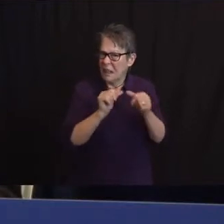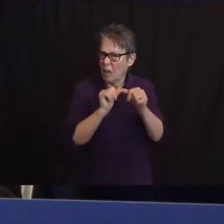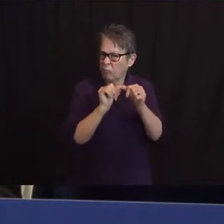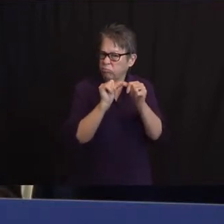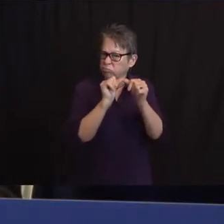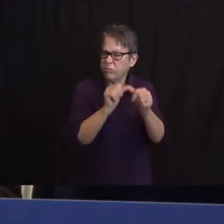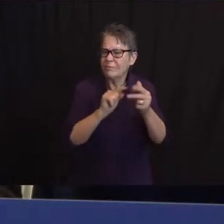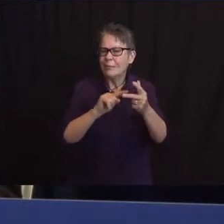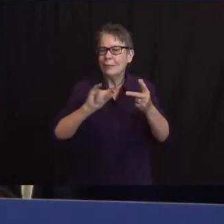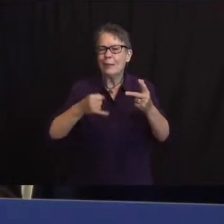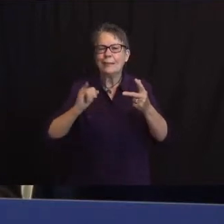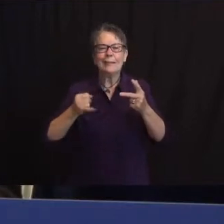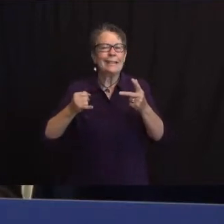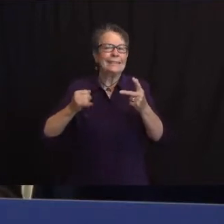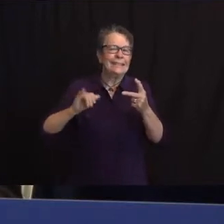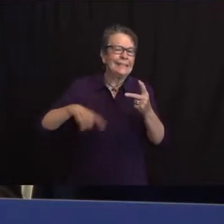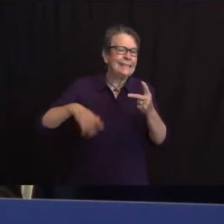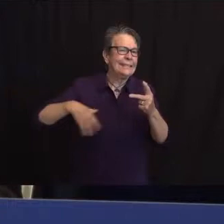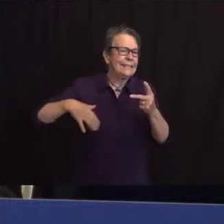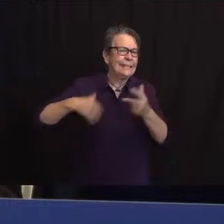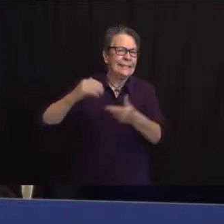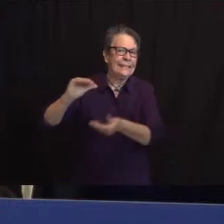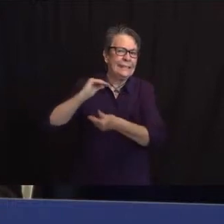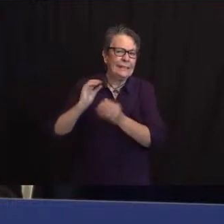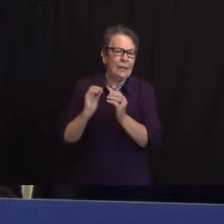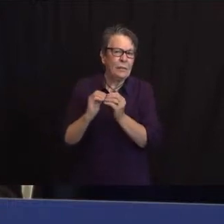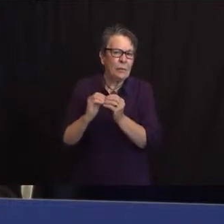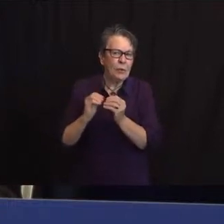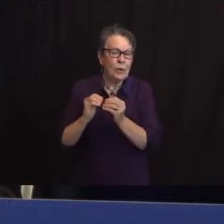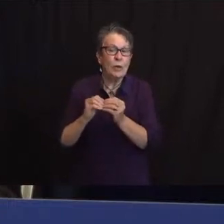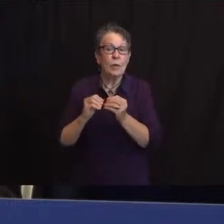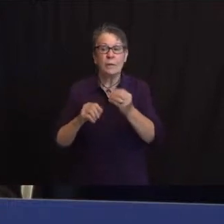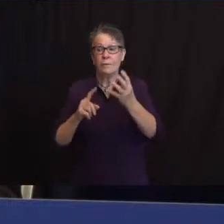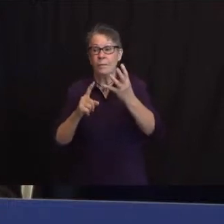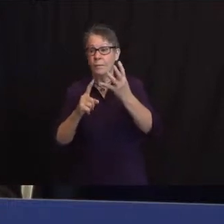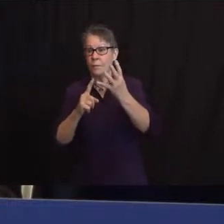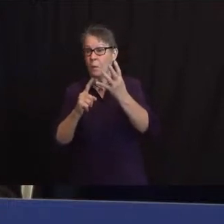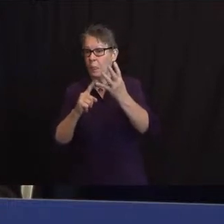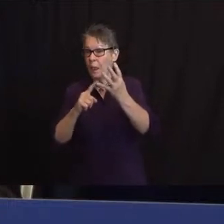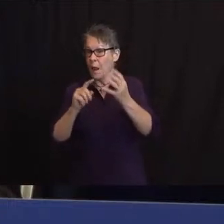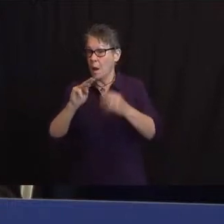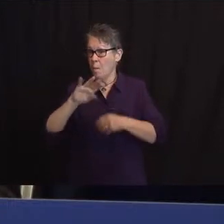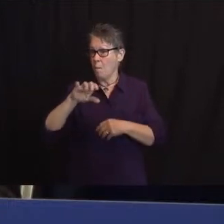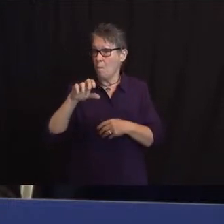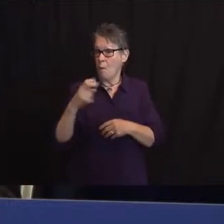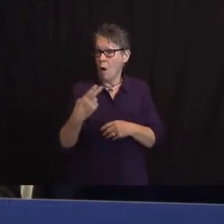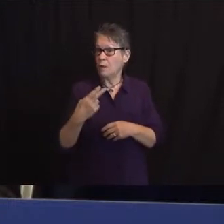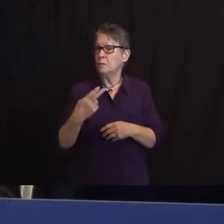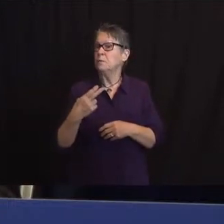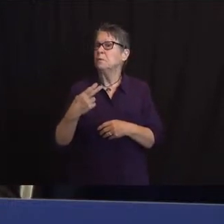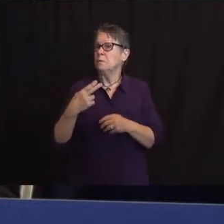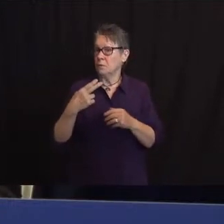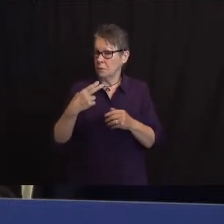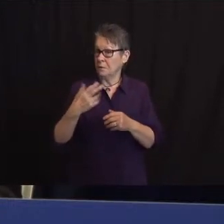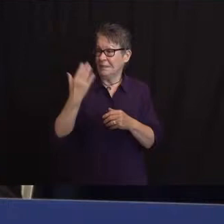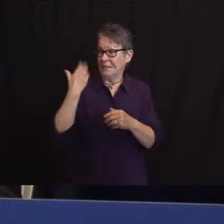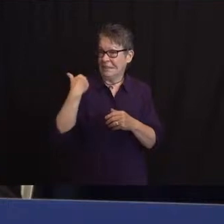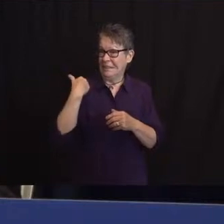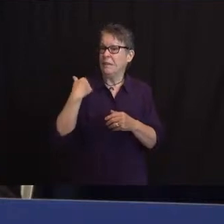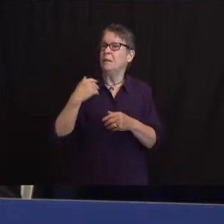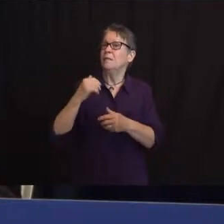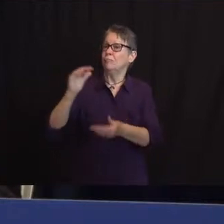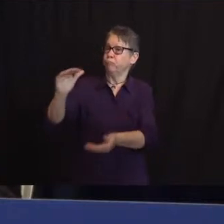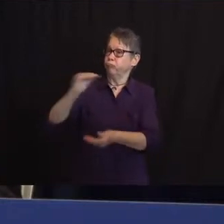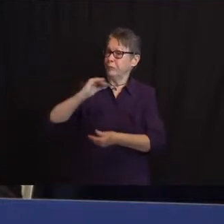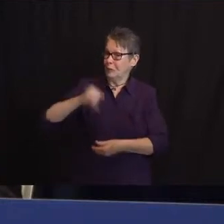large infusion of J&J at the end of March, but the sense we have from the federal government is that for the short term, our allocation